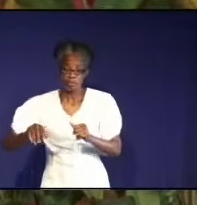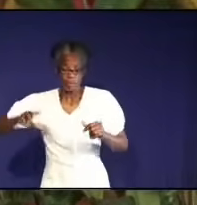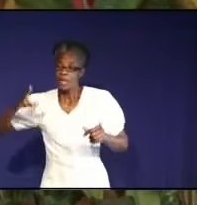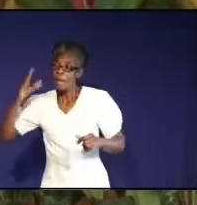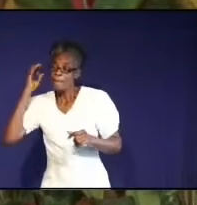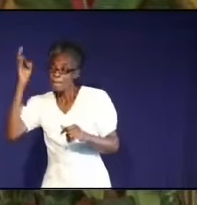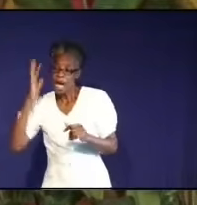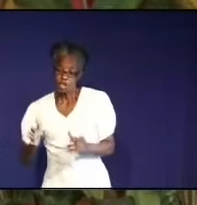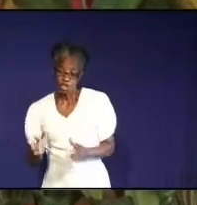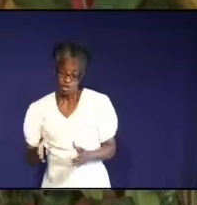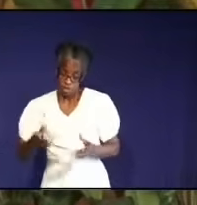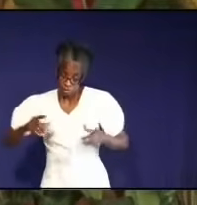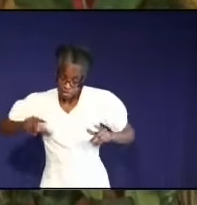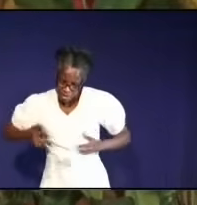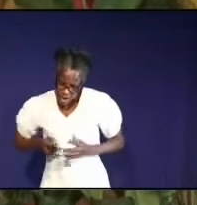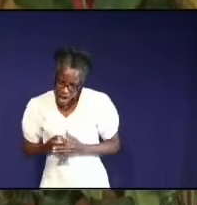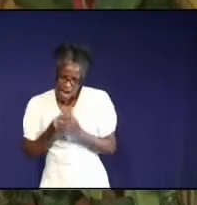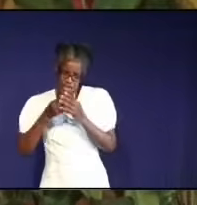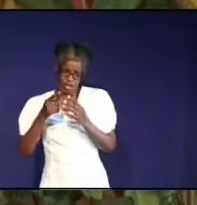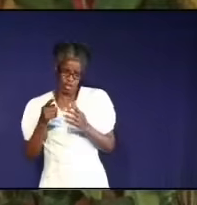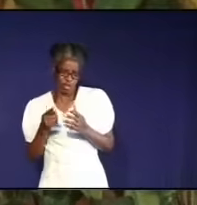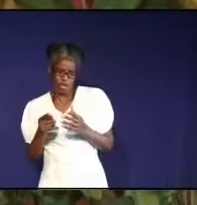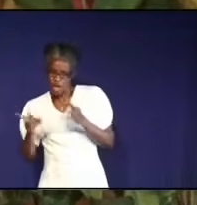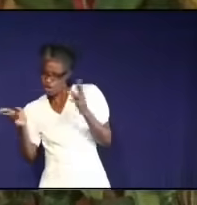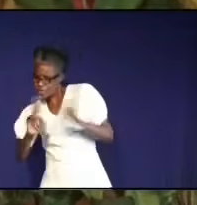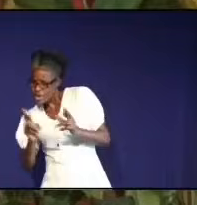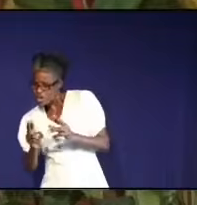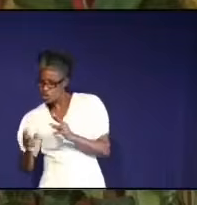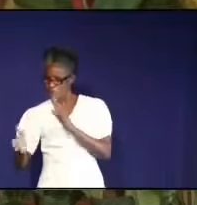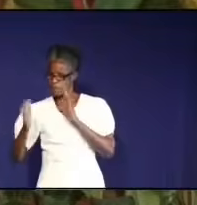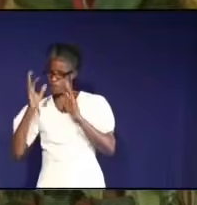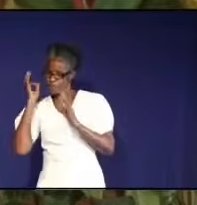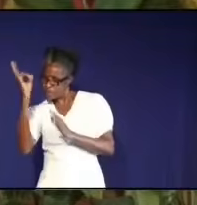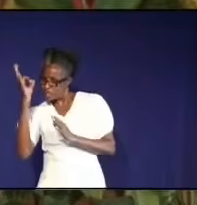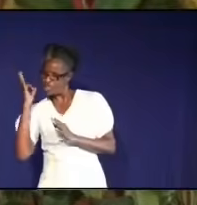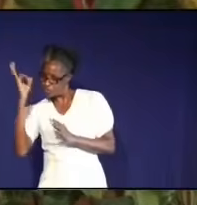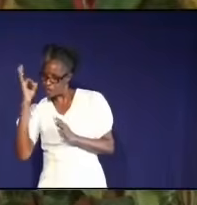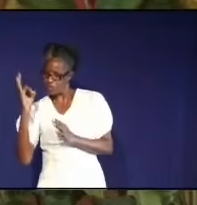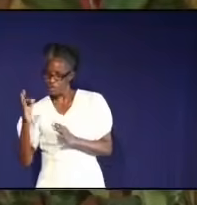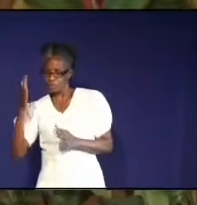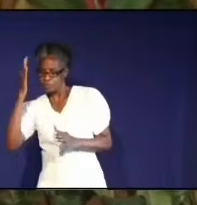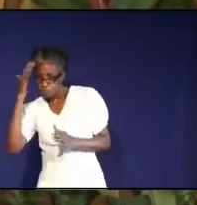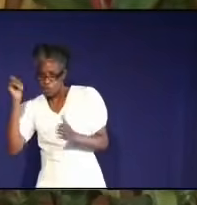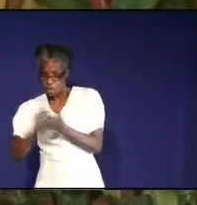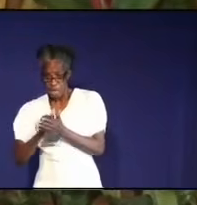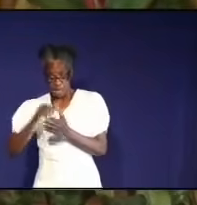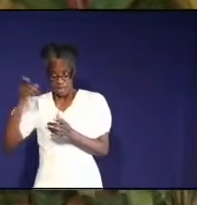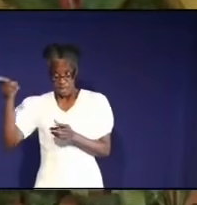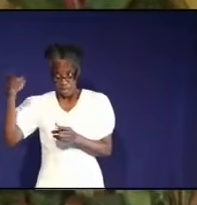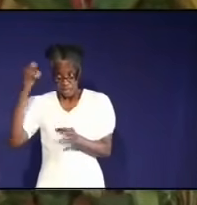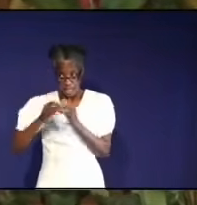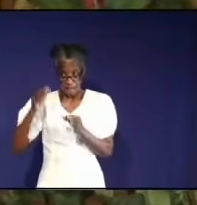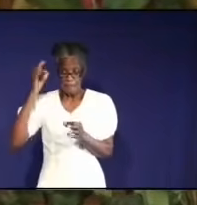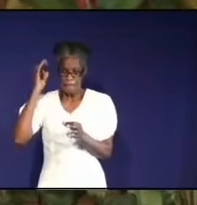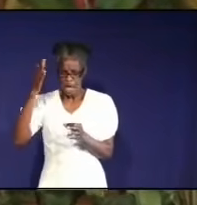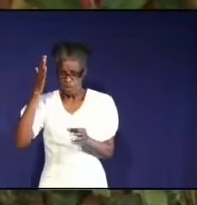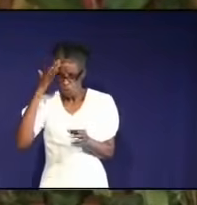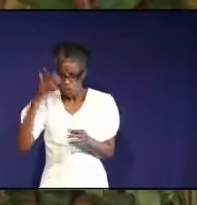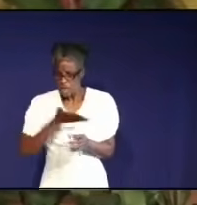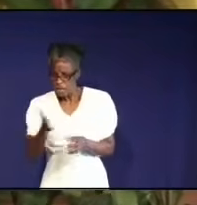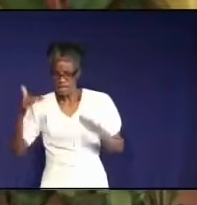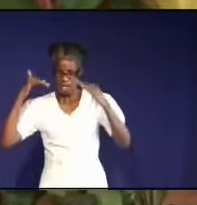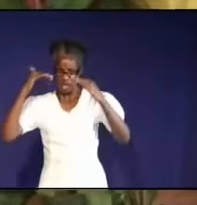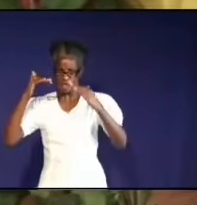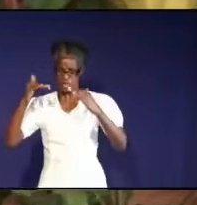bothered by you. I'm just warming myself up. I can handle some stuff if I know that there is a limitation to that stuff. I can cry